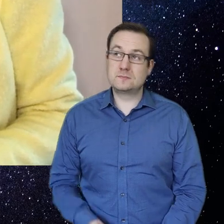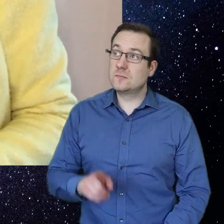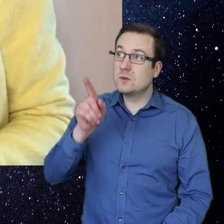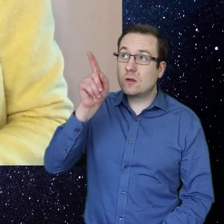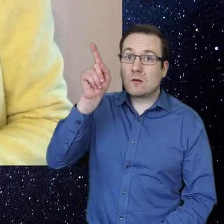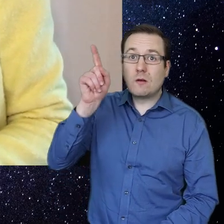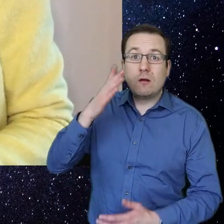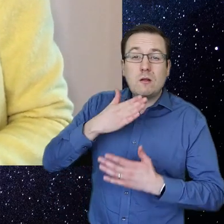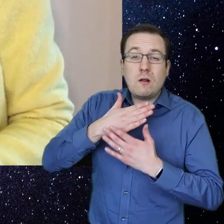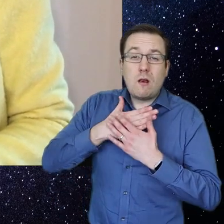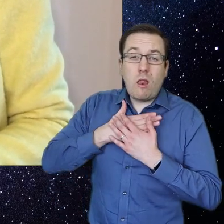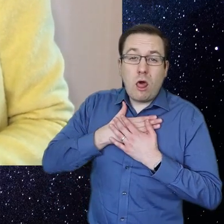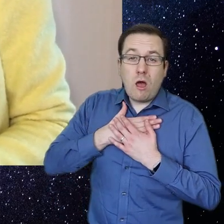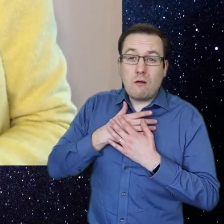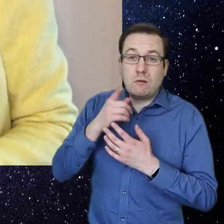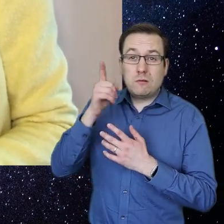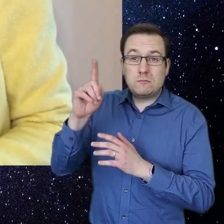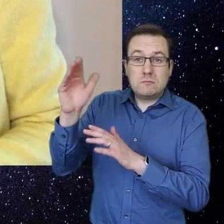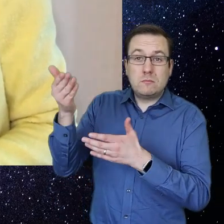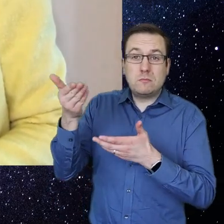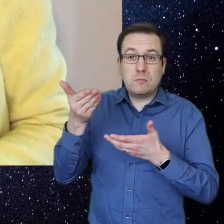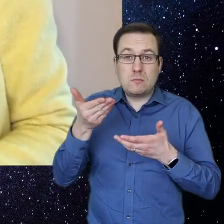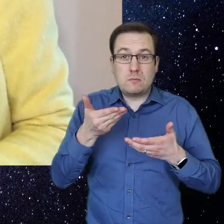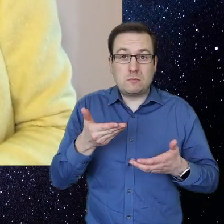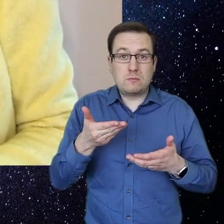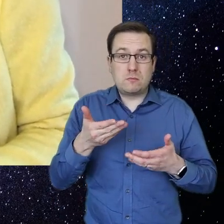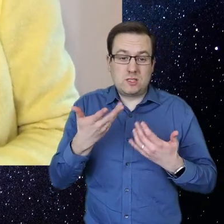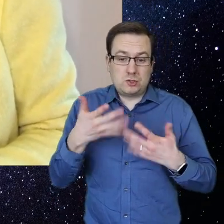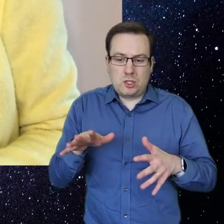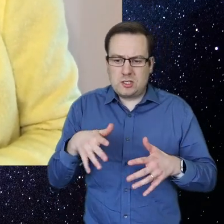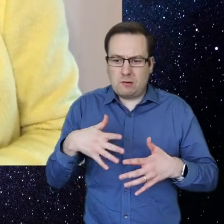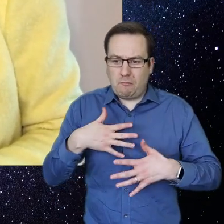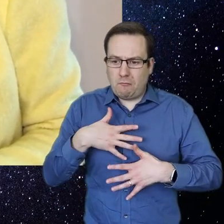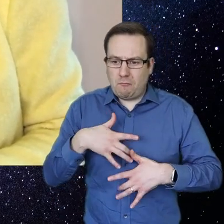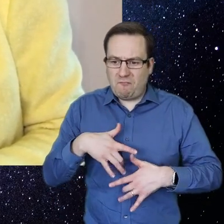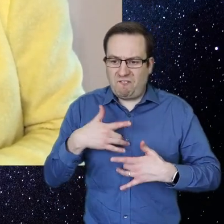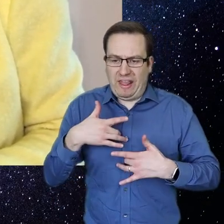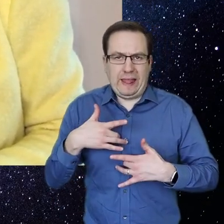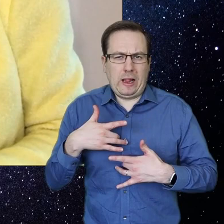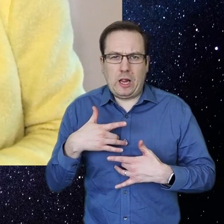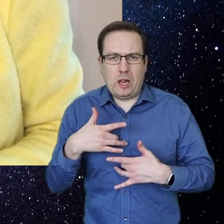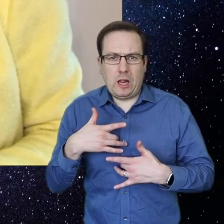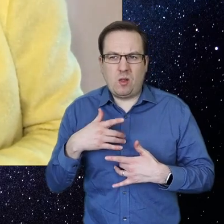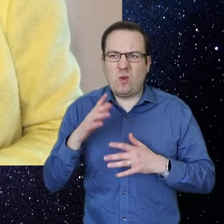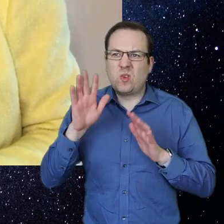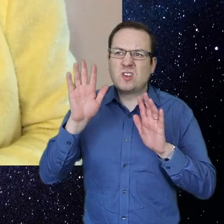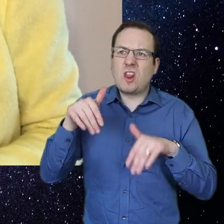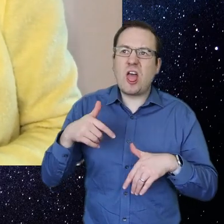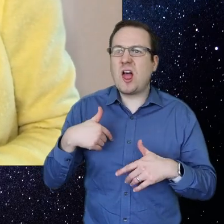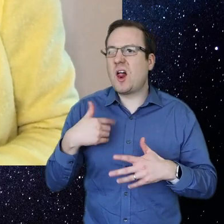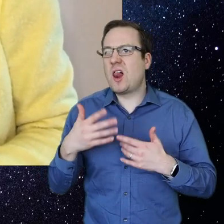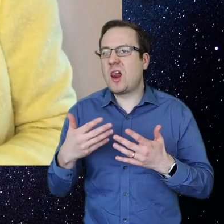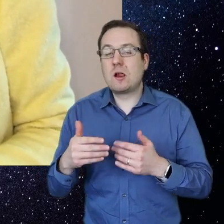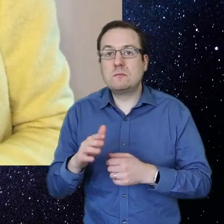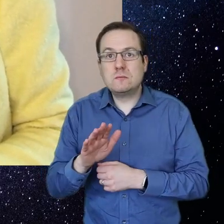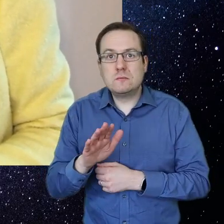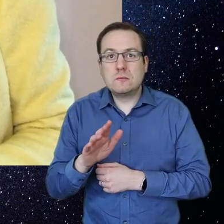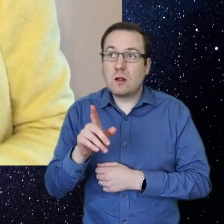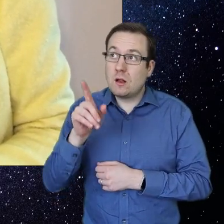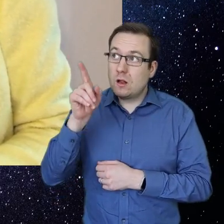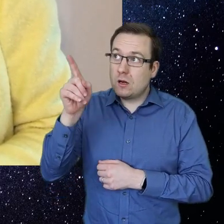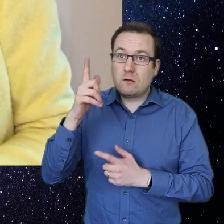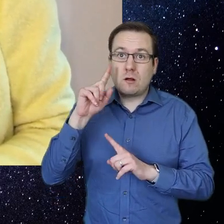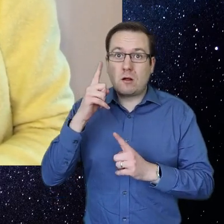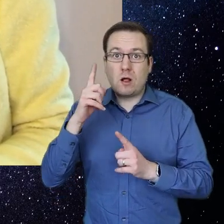The love of God with us does not come as mere feeling or sentimental fluff.